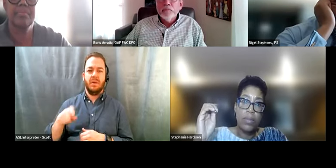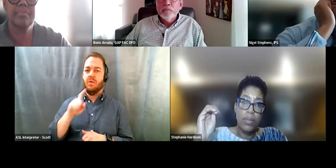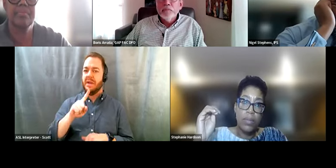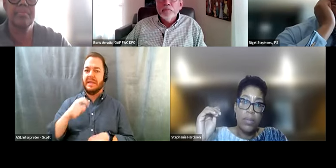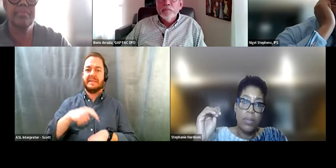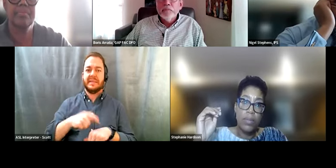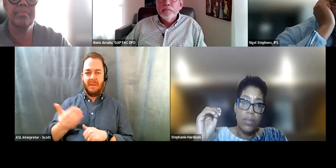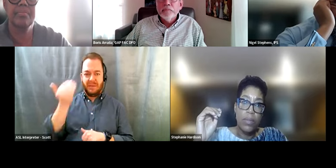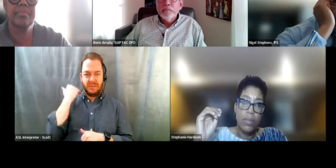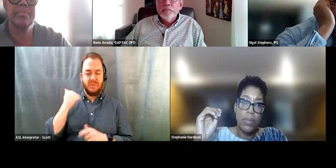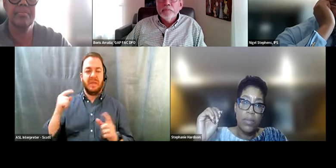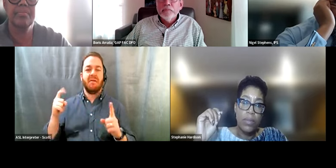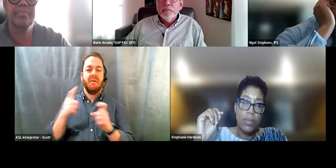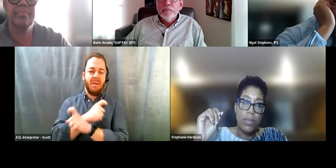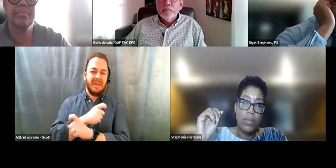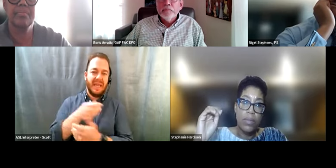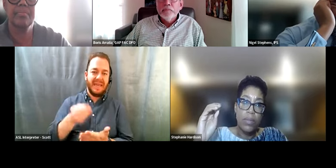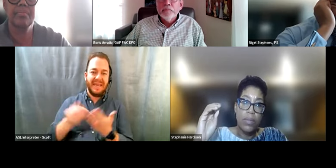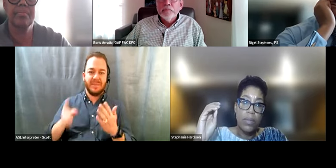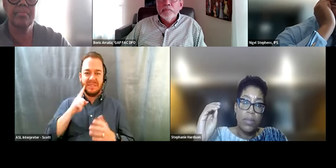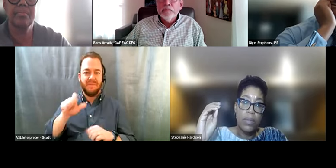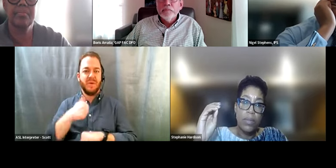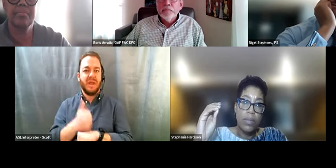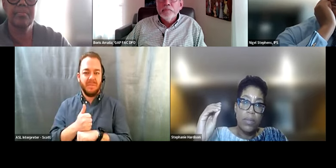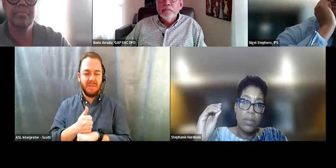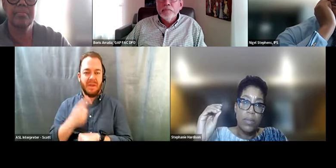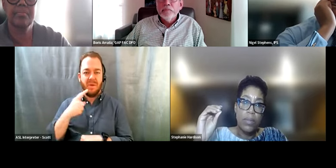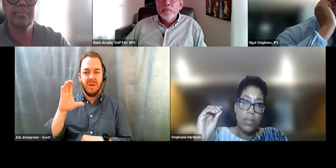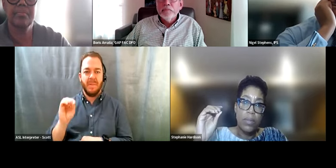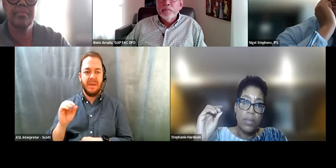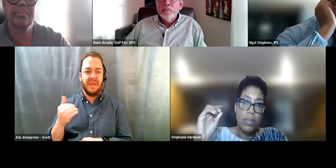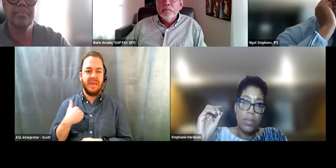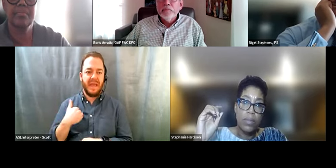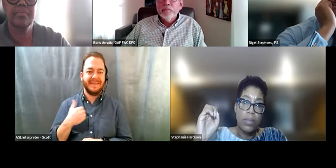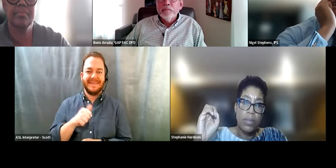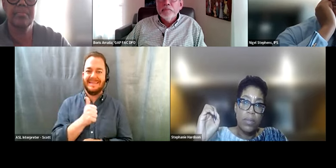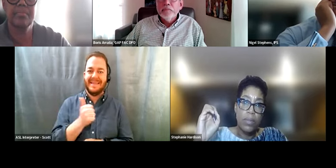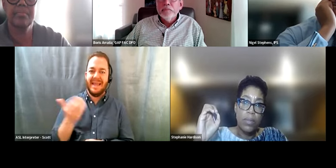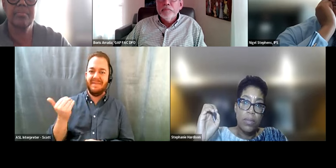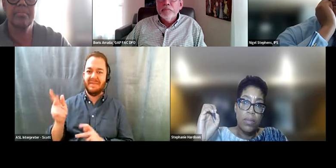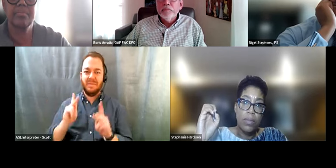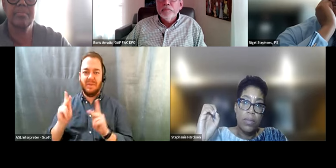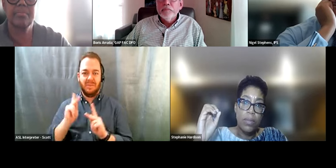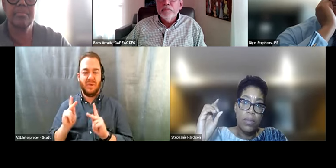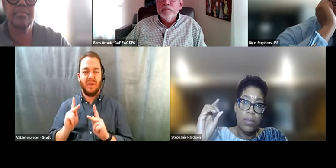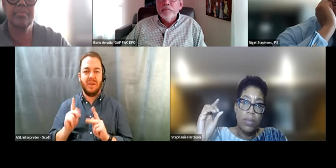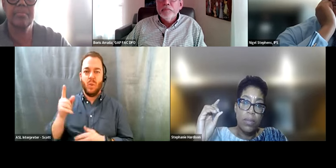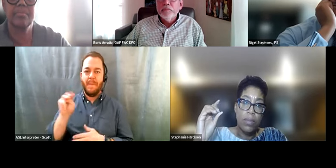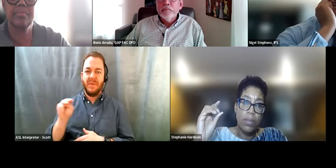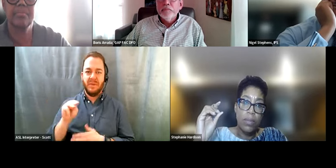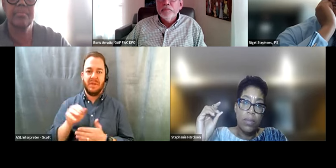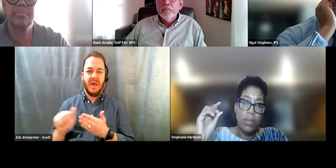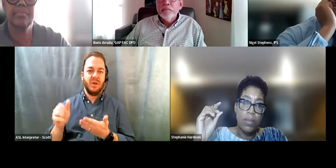time-consuming, complicated, and expensive to implement for a company that might have 10 or 15 people and $1 million in